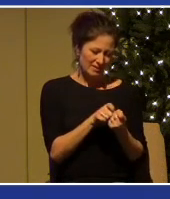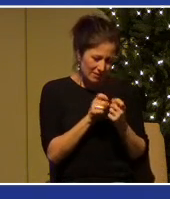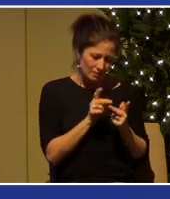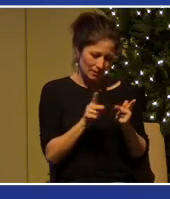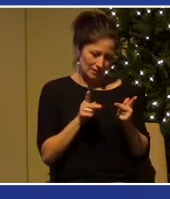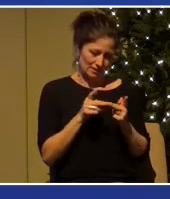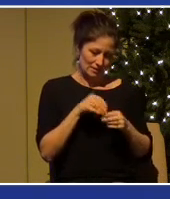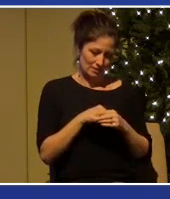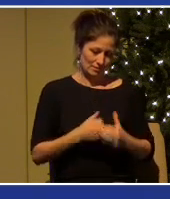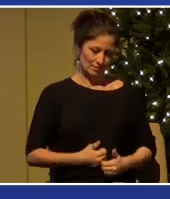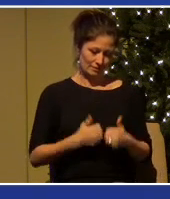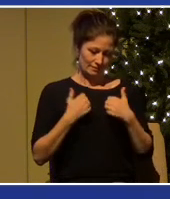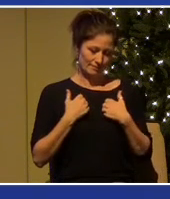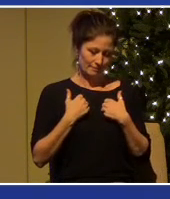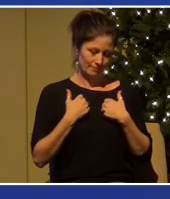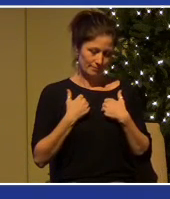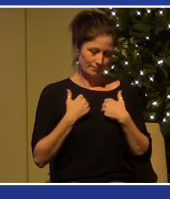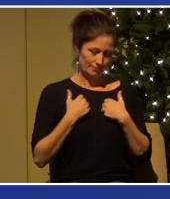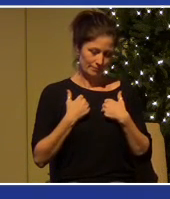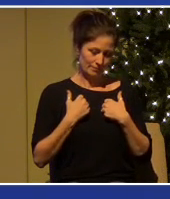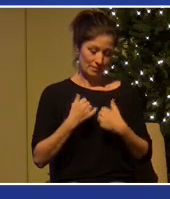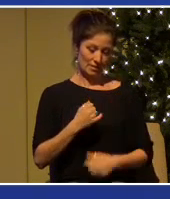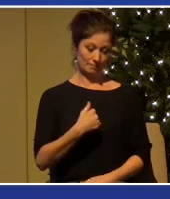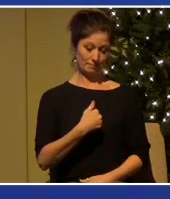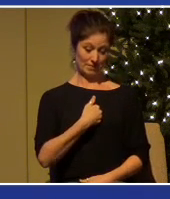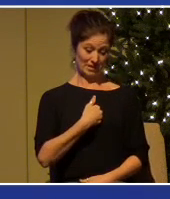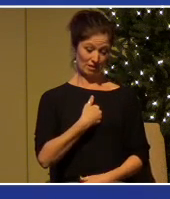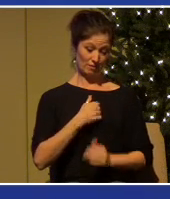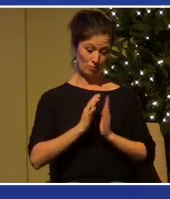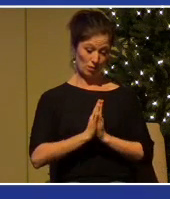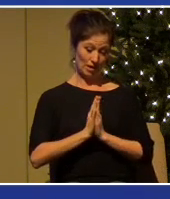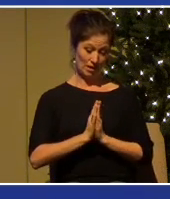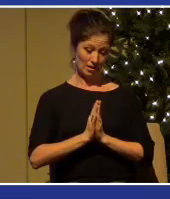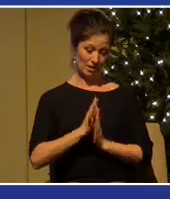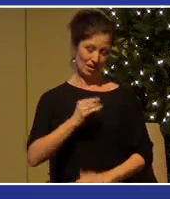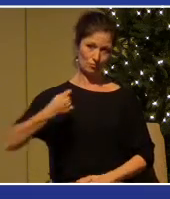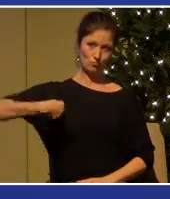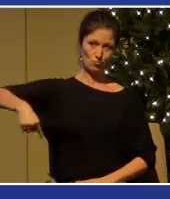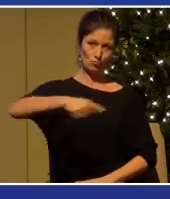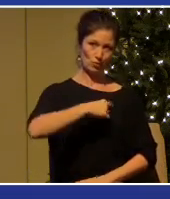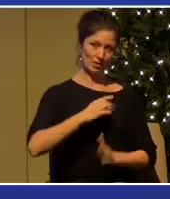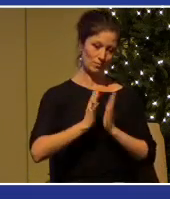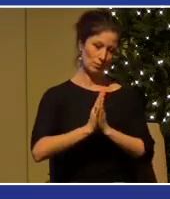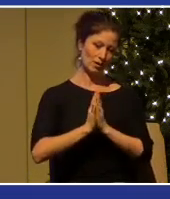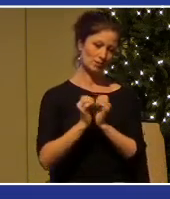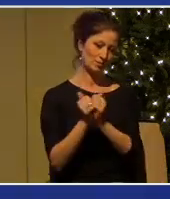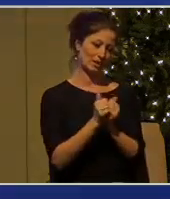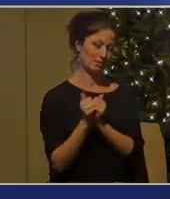lives. I pray that and we pray that in Jesus' name. Amen.